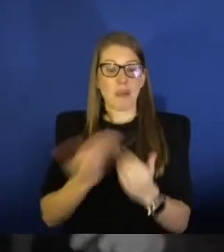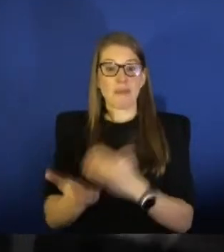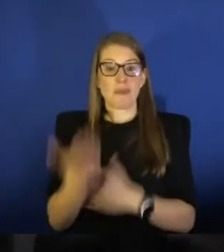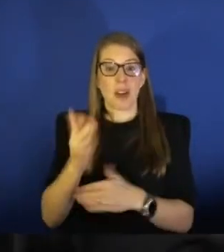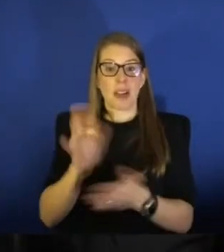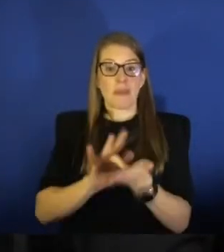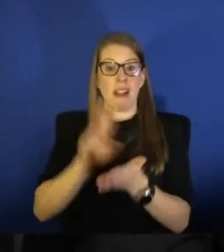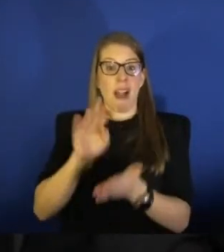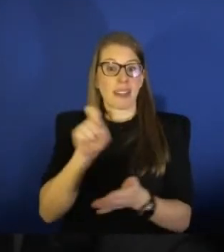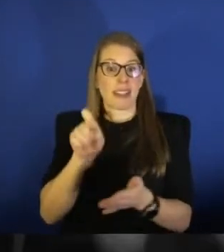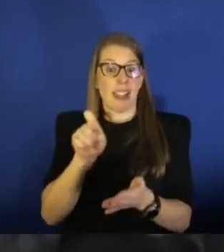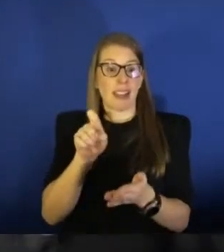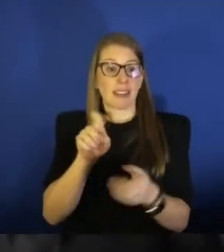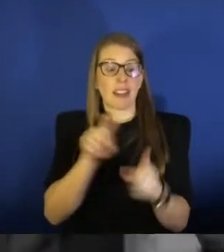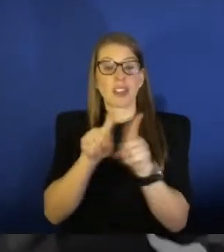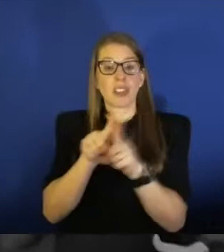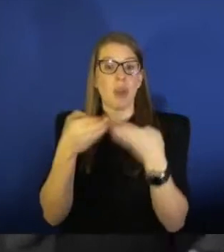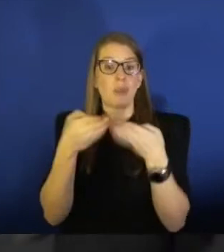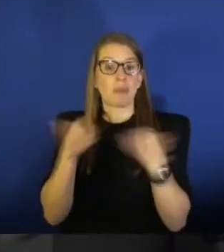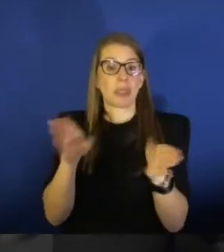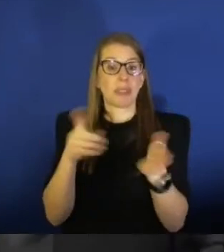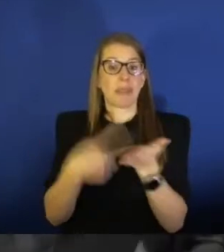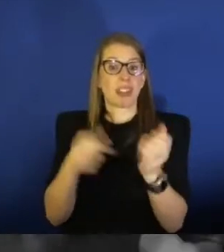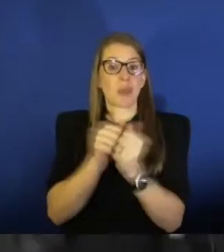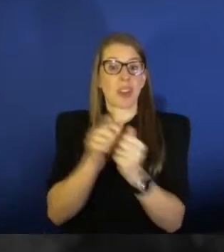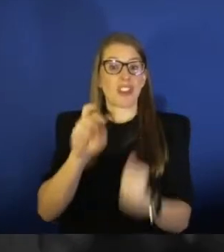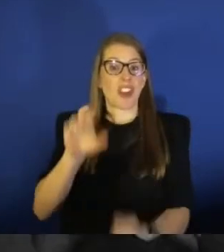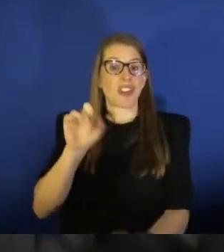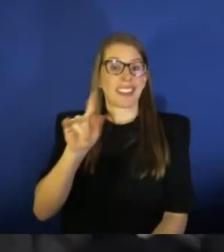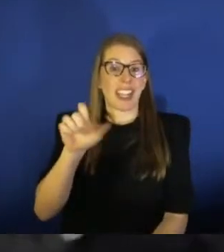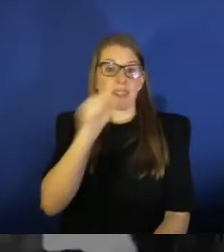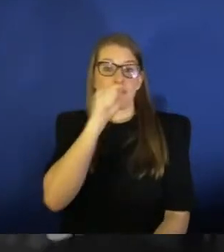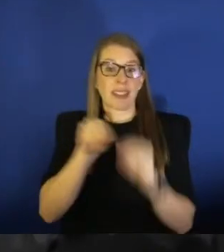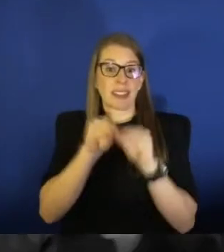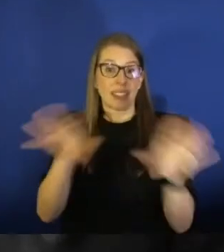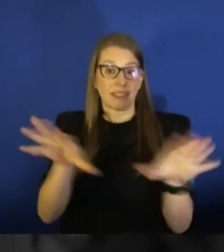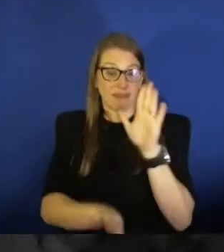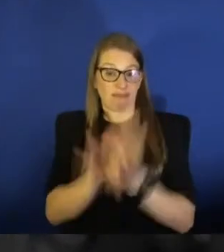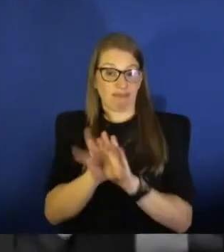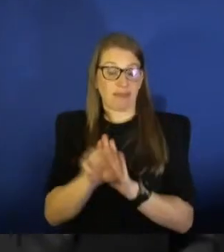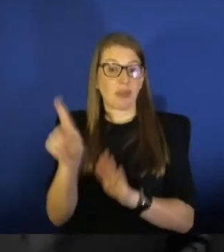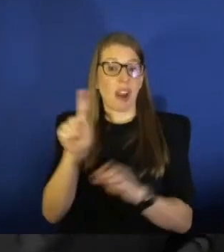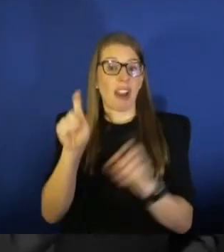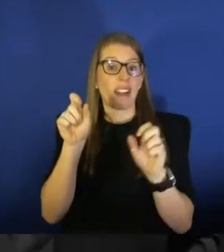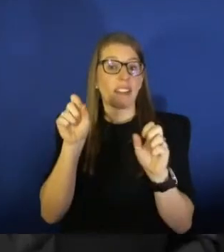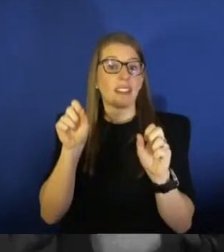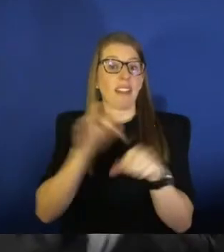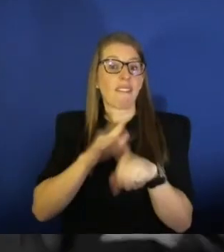mics with Dr. Stites podcasts. Now, everywhere podcasts are available.